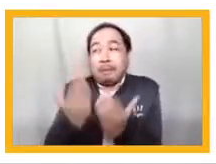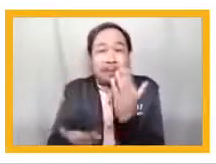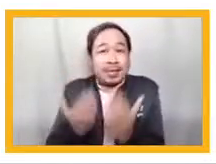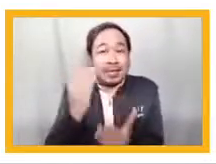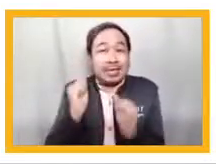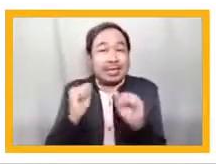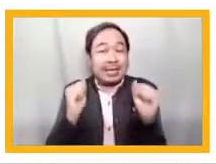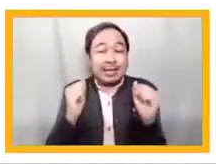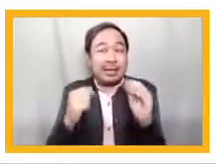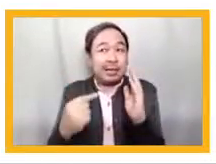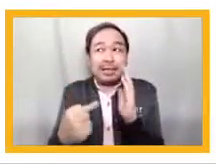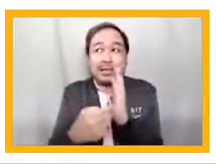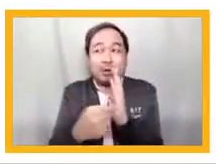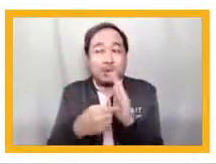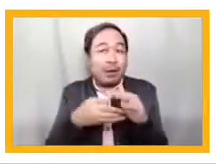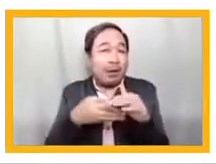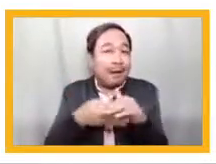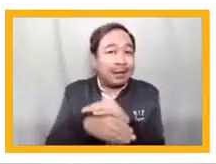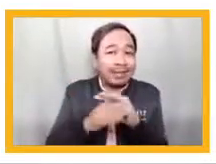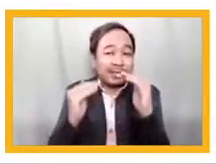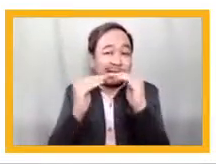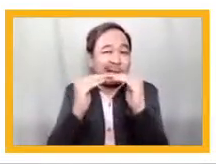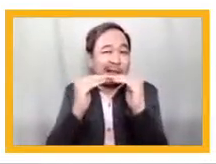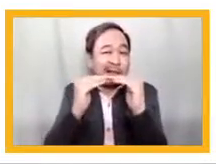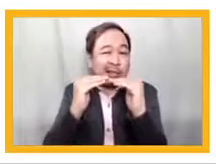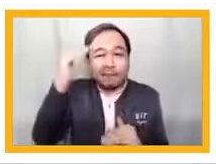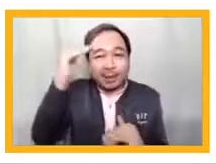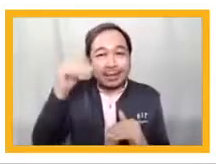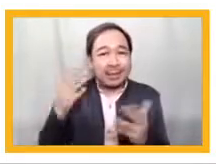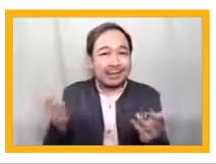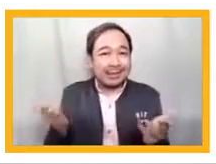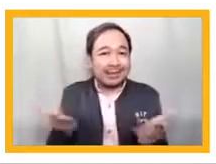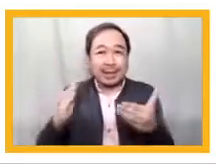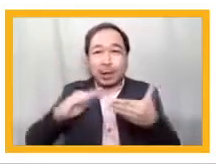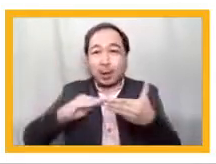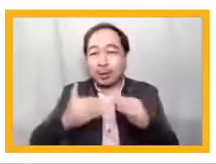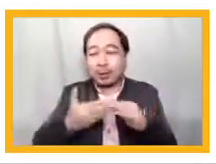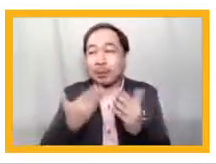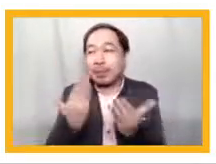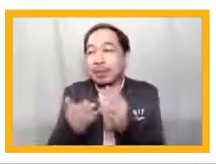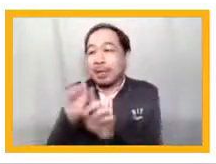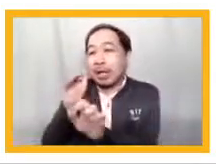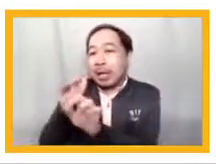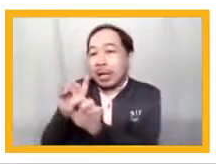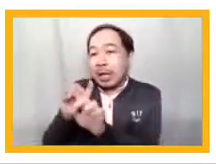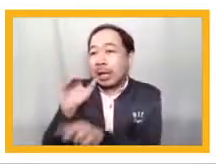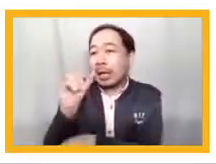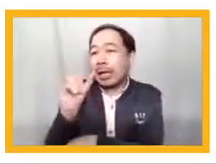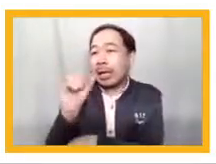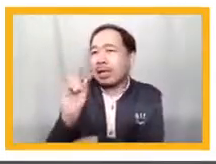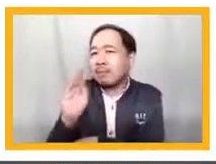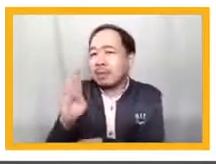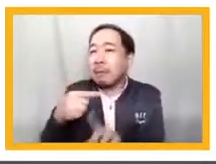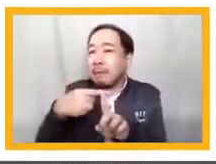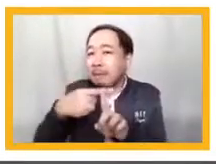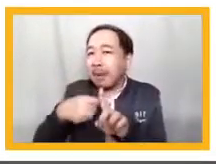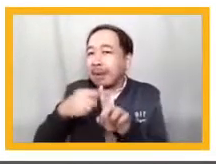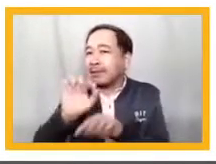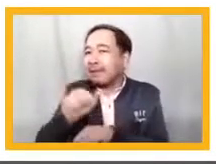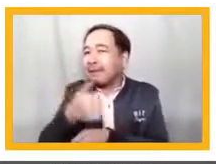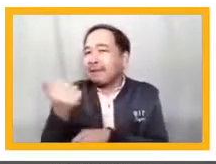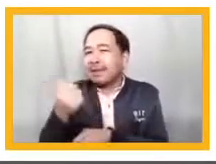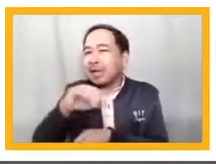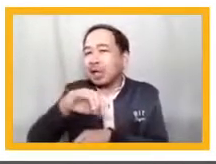maybe there is a role for ADB, Moderator donors, to play there. Thank you. Thank you very